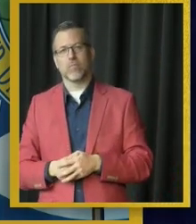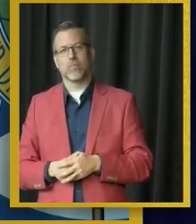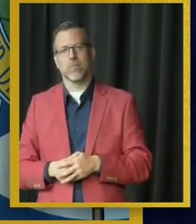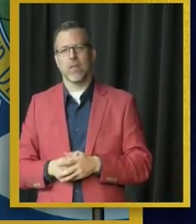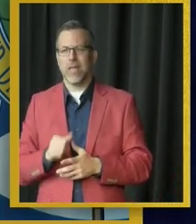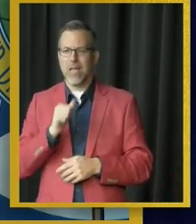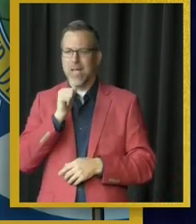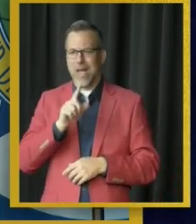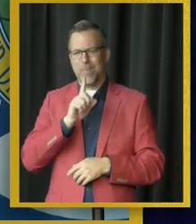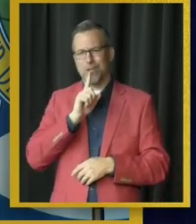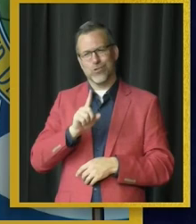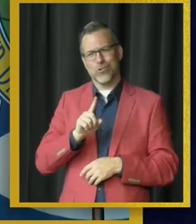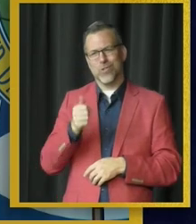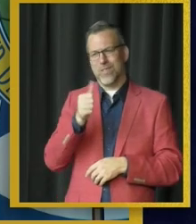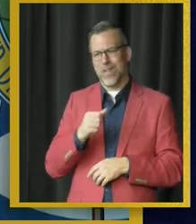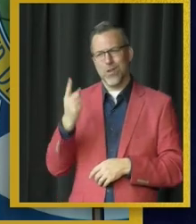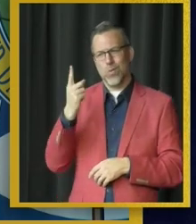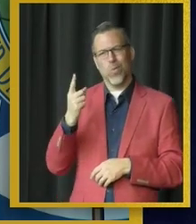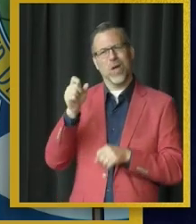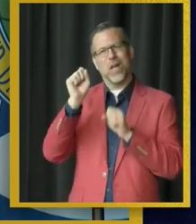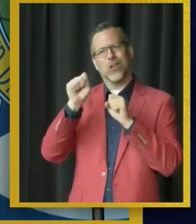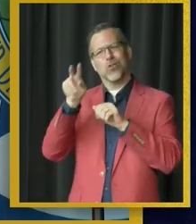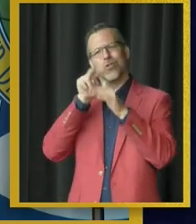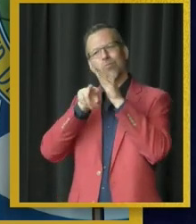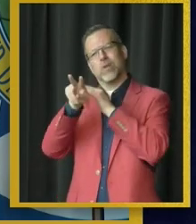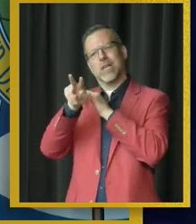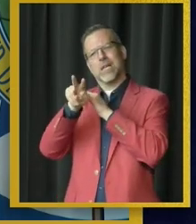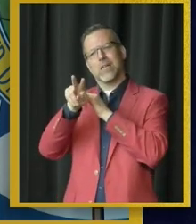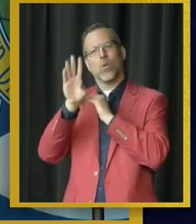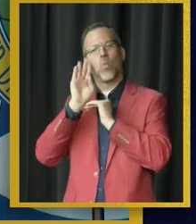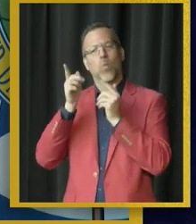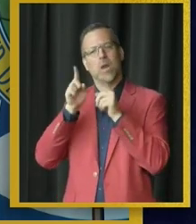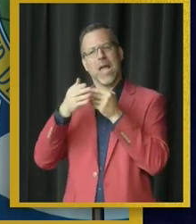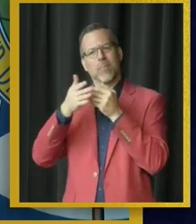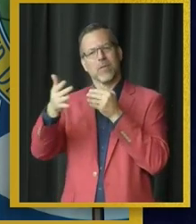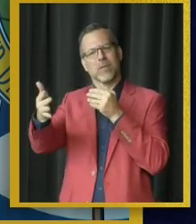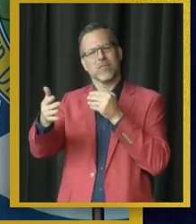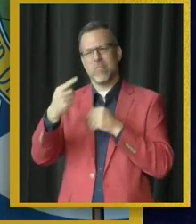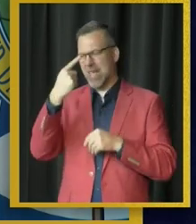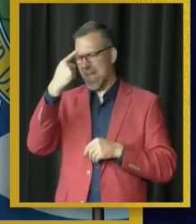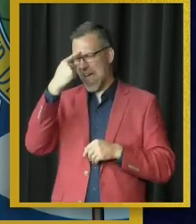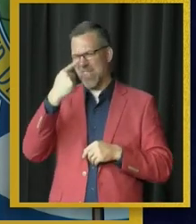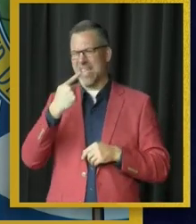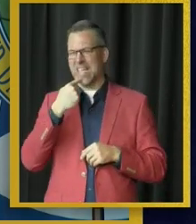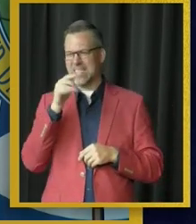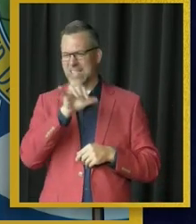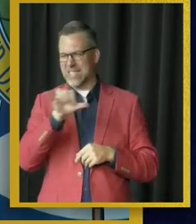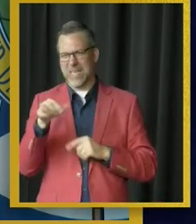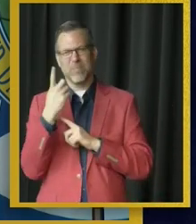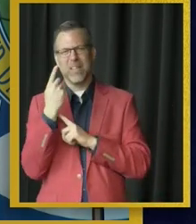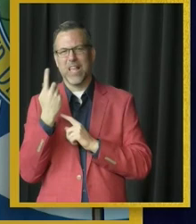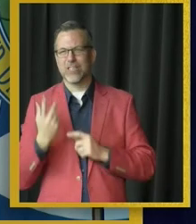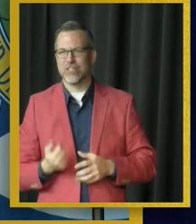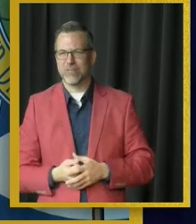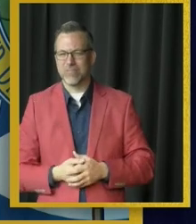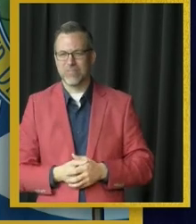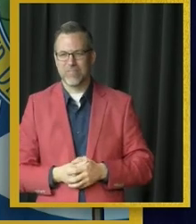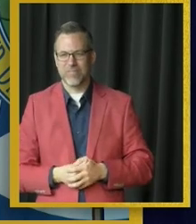I'm not sure if anyone could have predicted what lay ahead. And I think I said that last year.